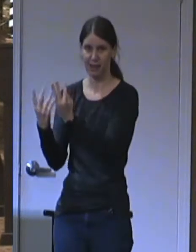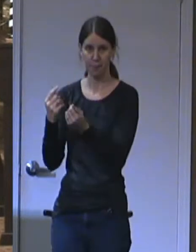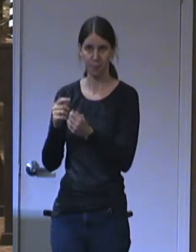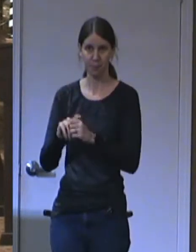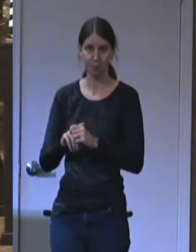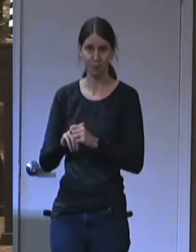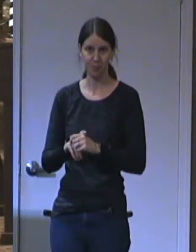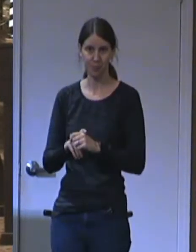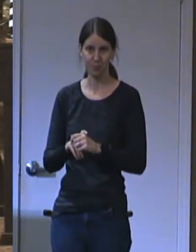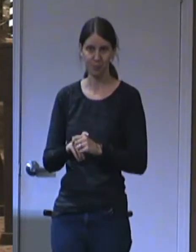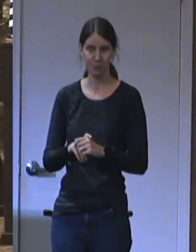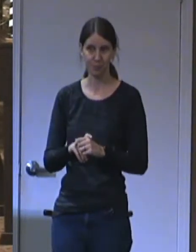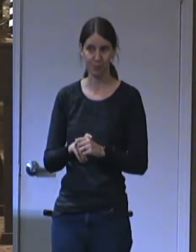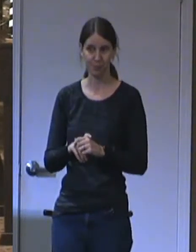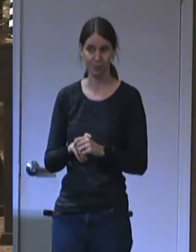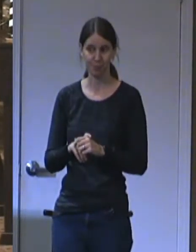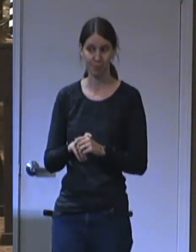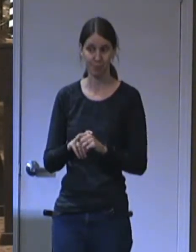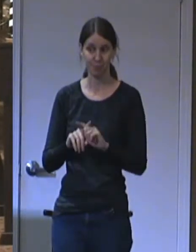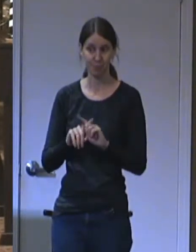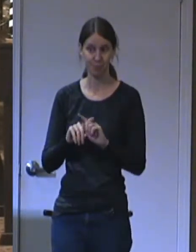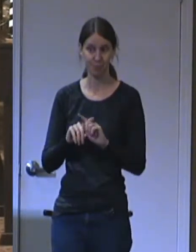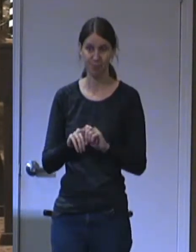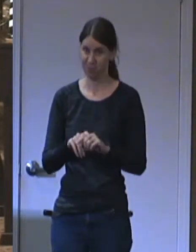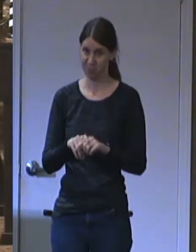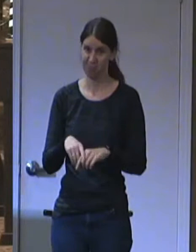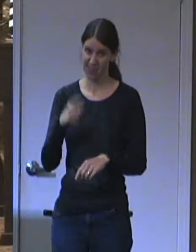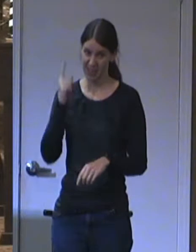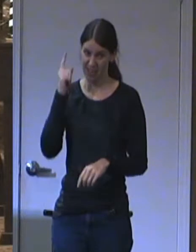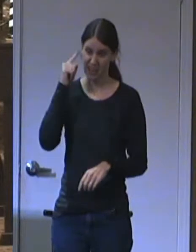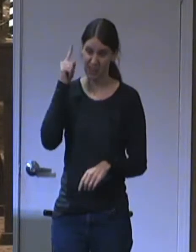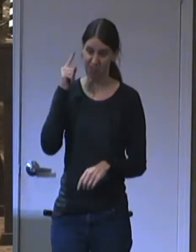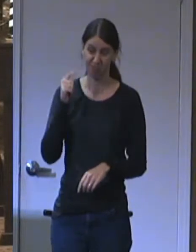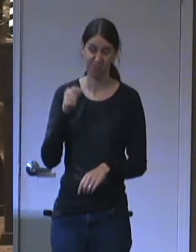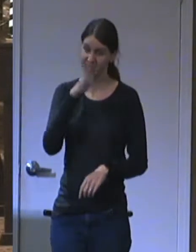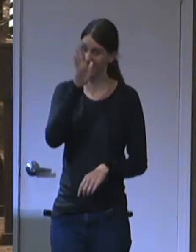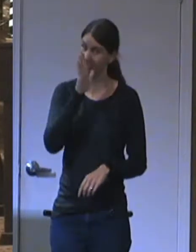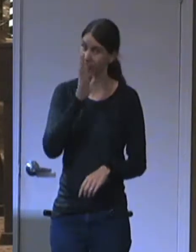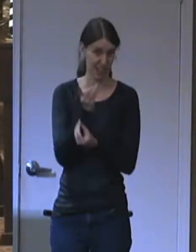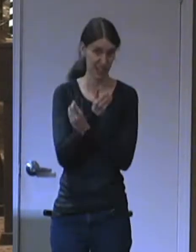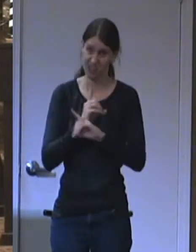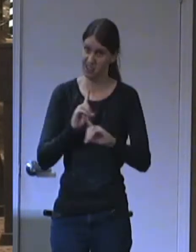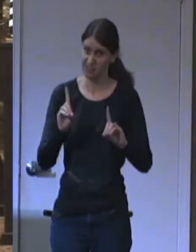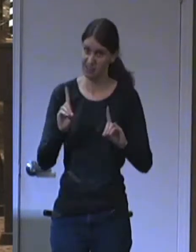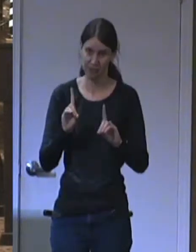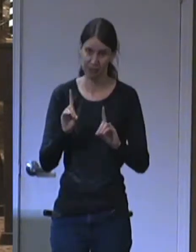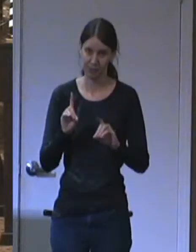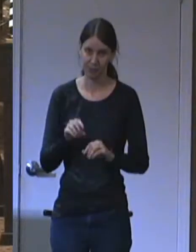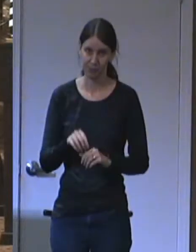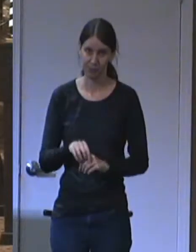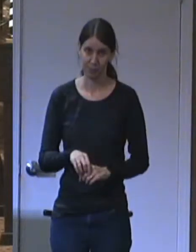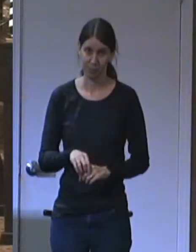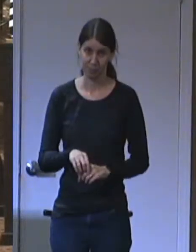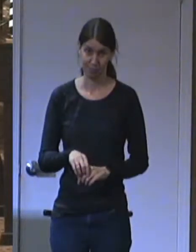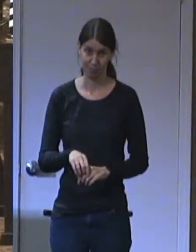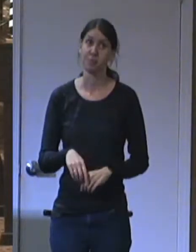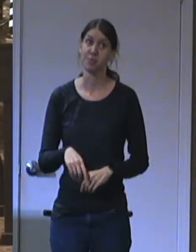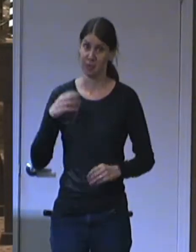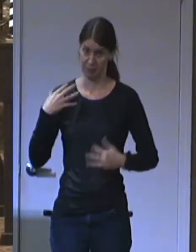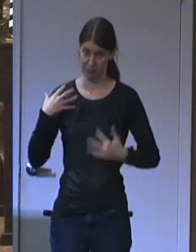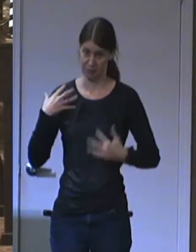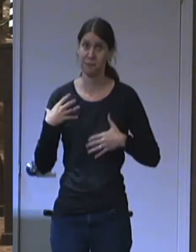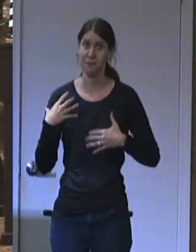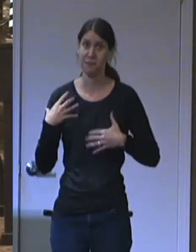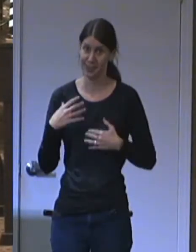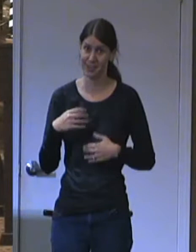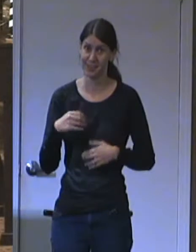to them, probably, that God wasn't going to deliver them. Now, I have no doubt that there was fear, there was